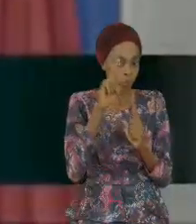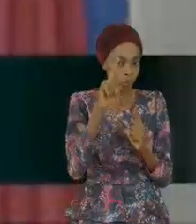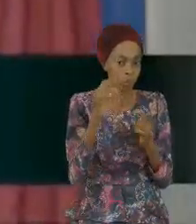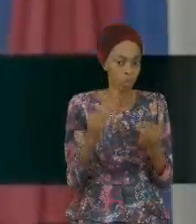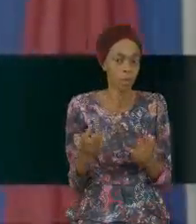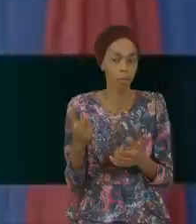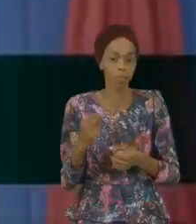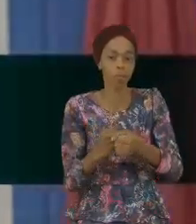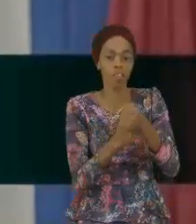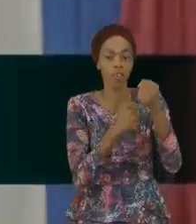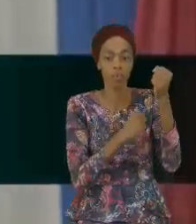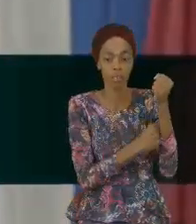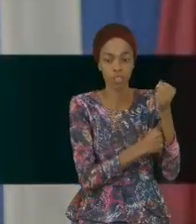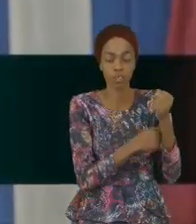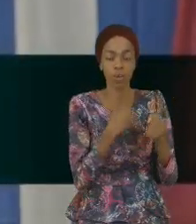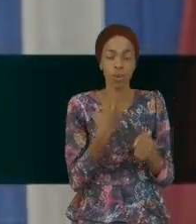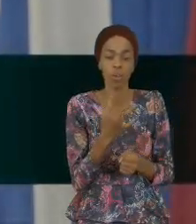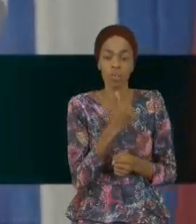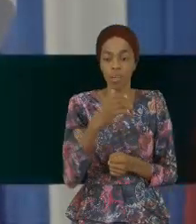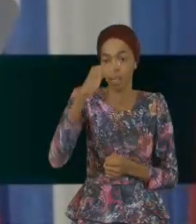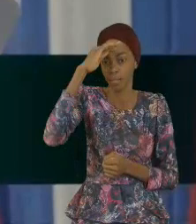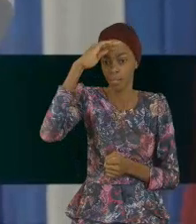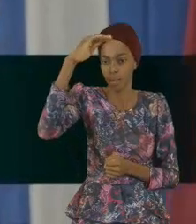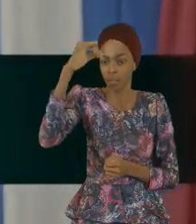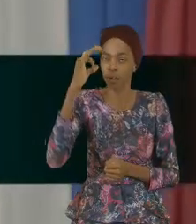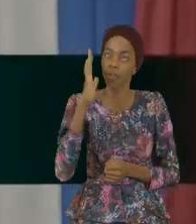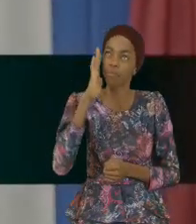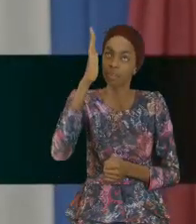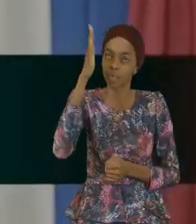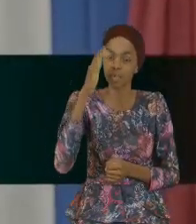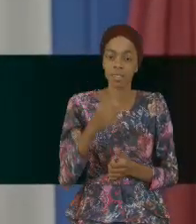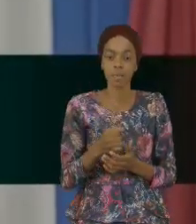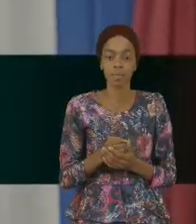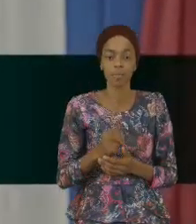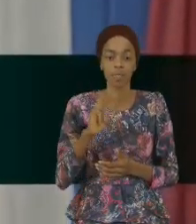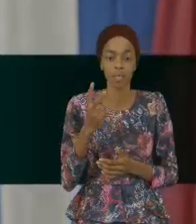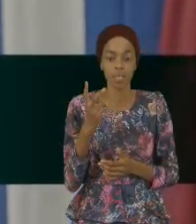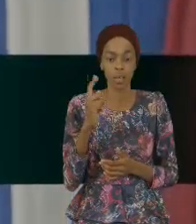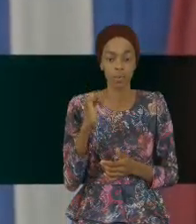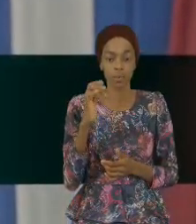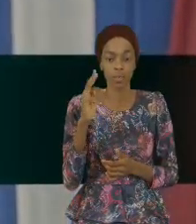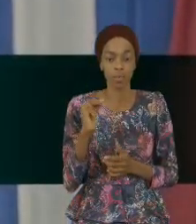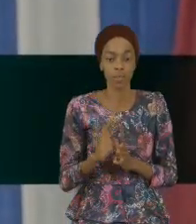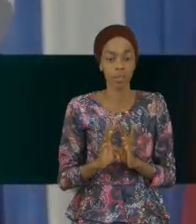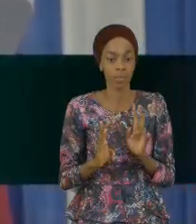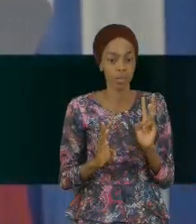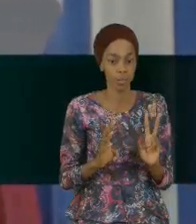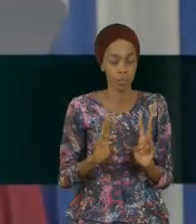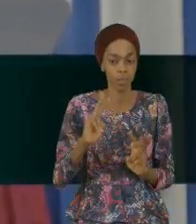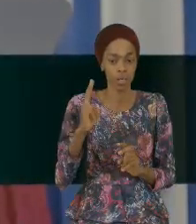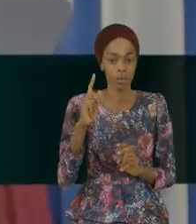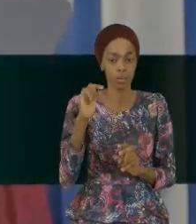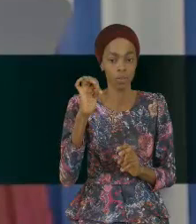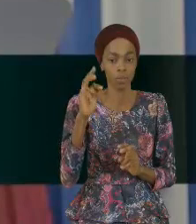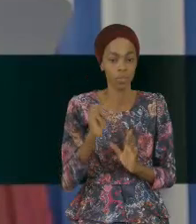of a man of destiny. We're looking at 2 Timothy chapter 2, and I'm reading from